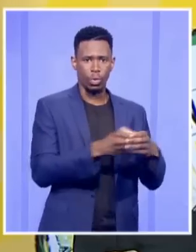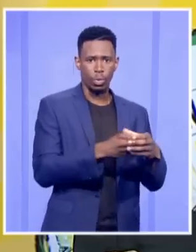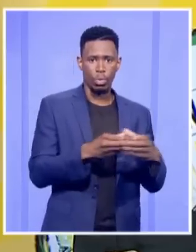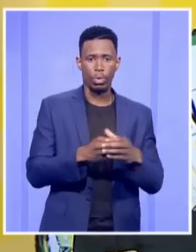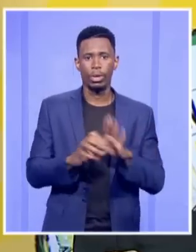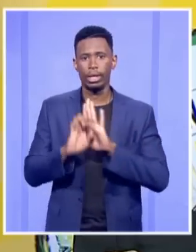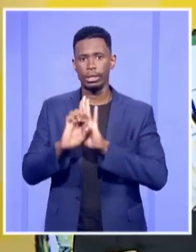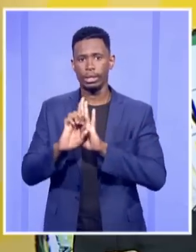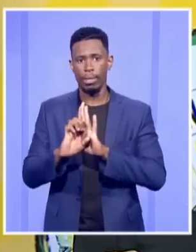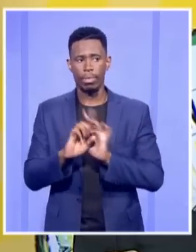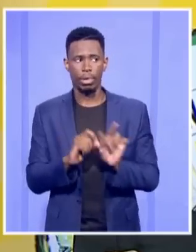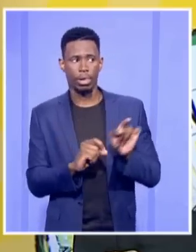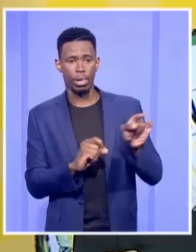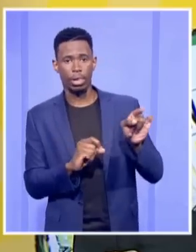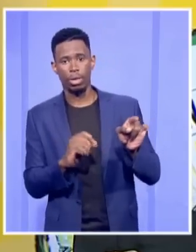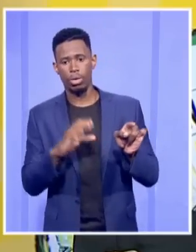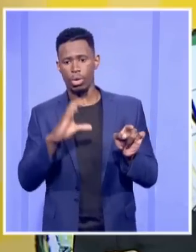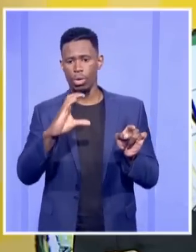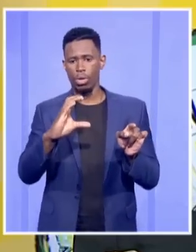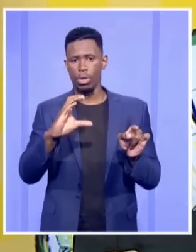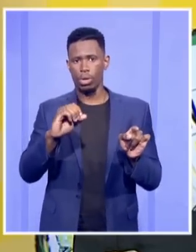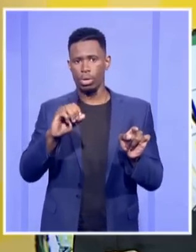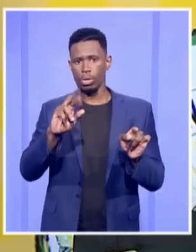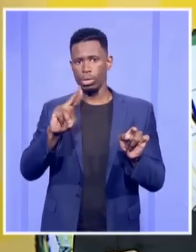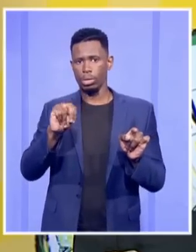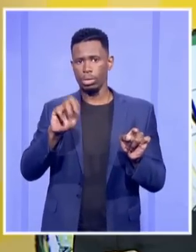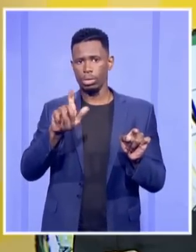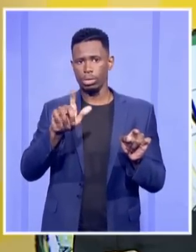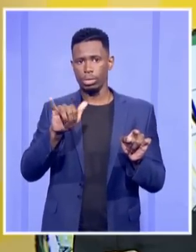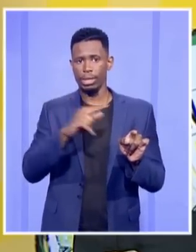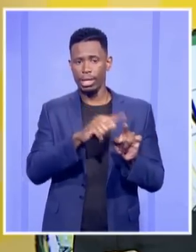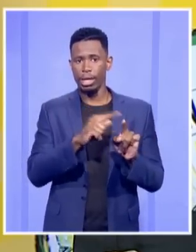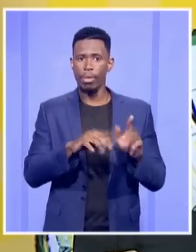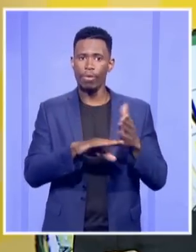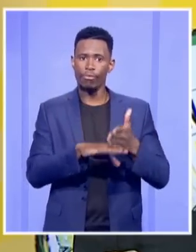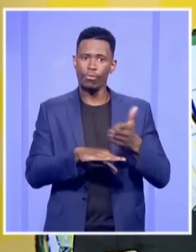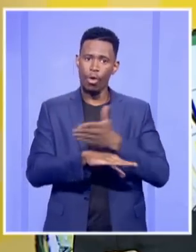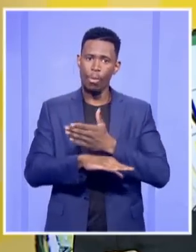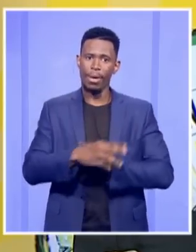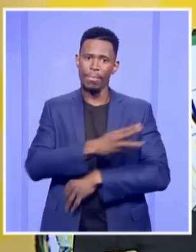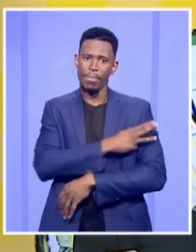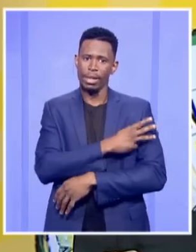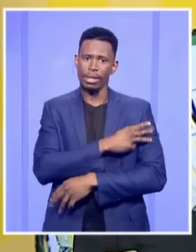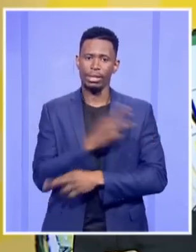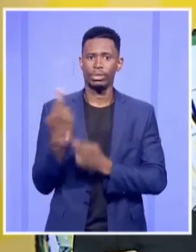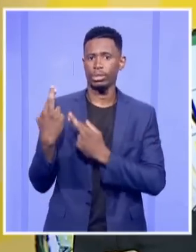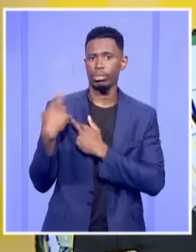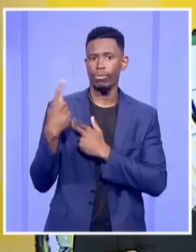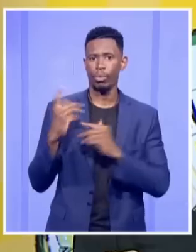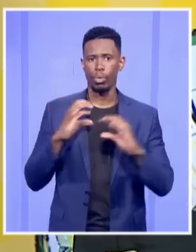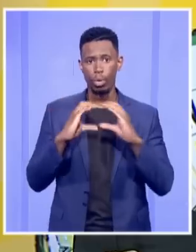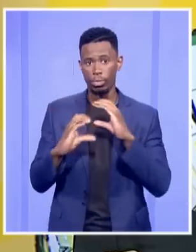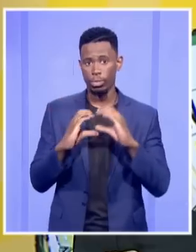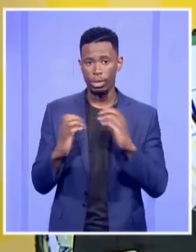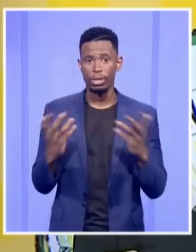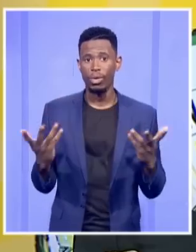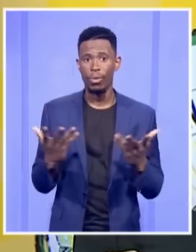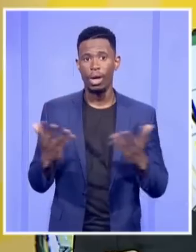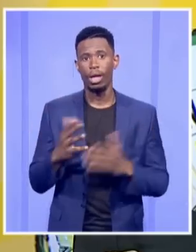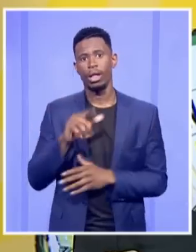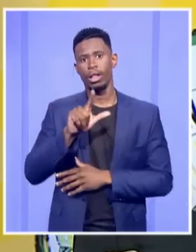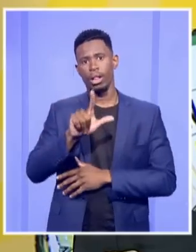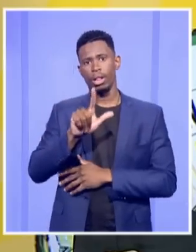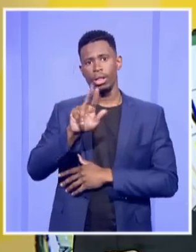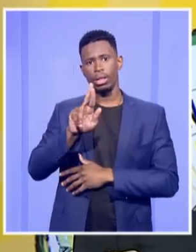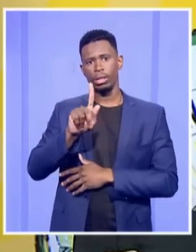Cornelius. You know him, he's the former manager of communications at Lituli House. He left